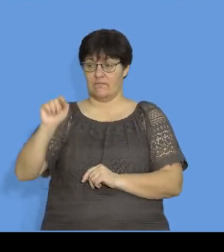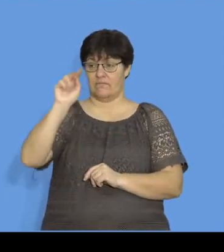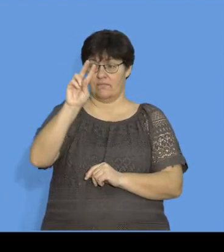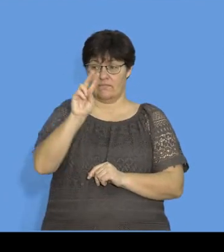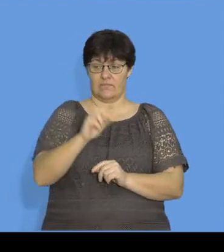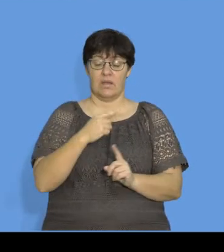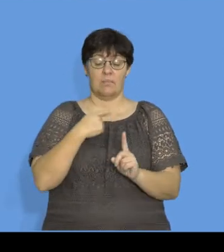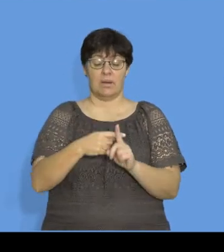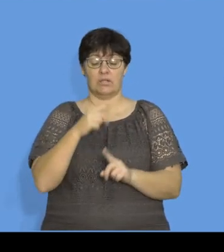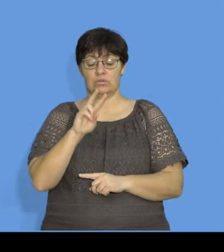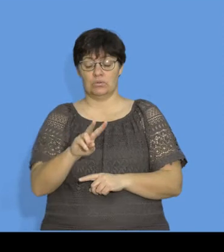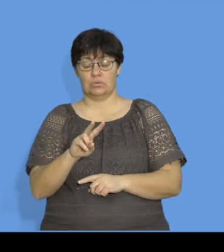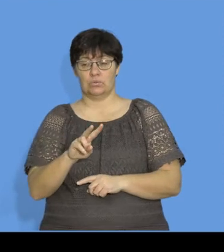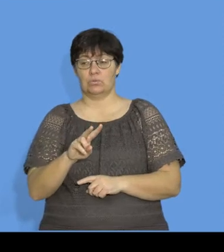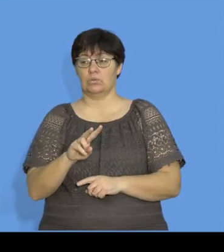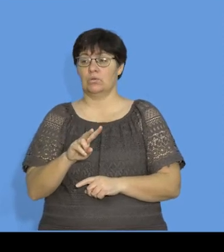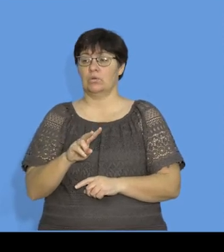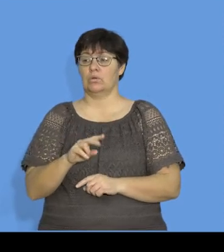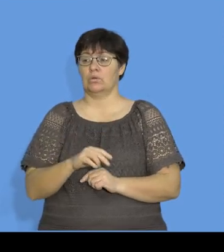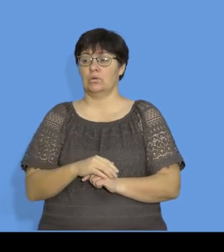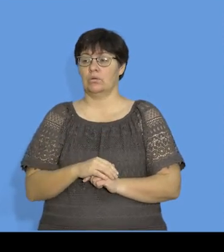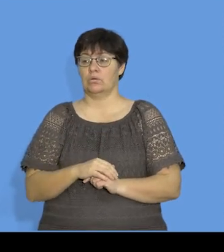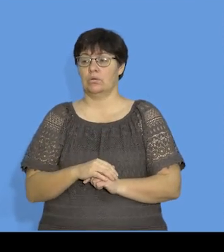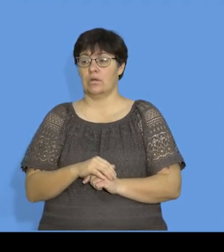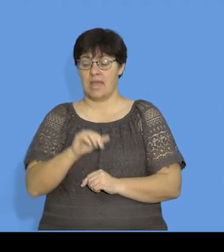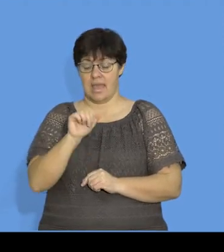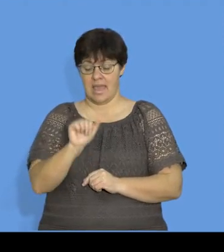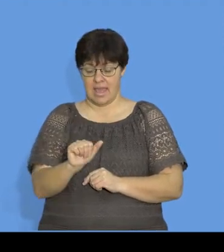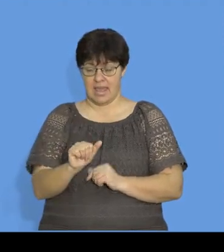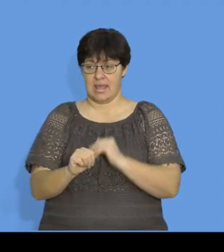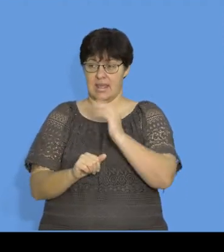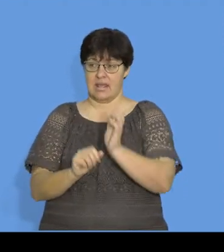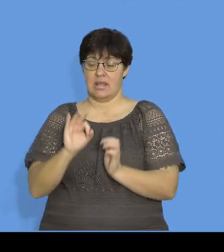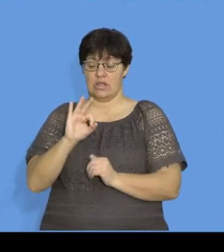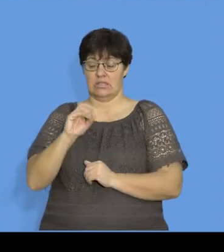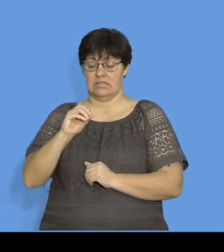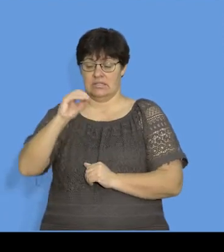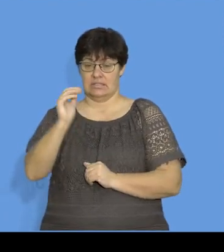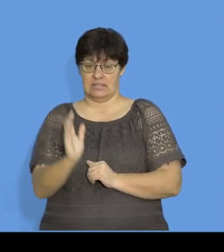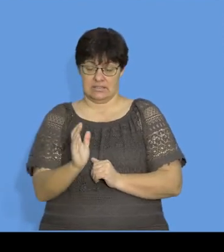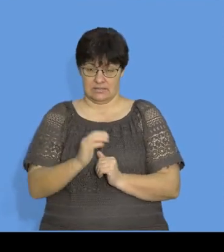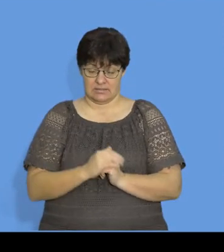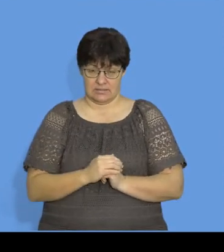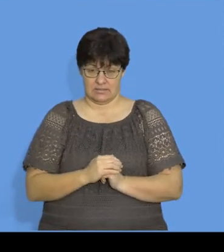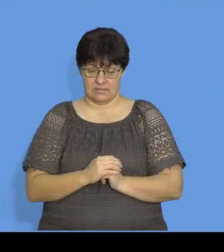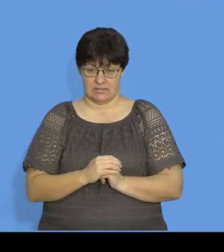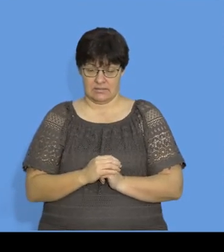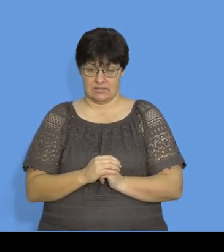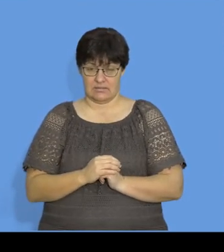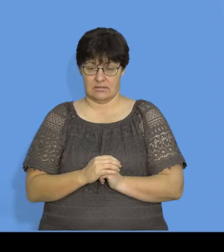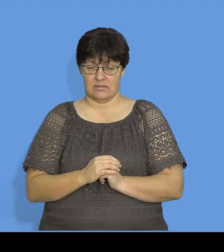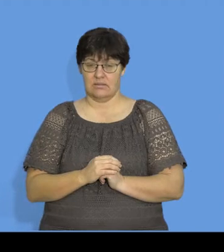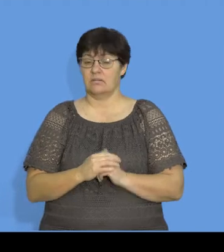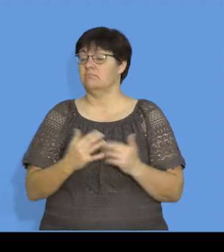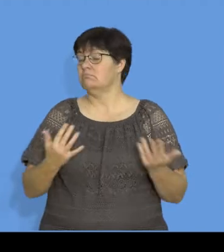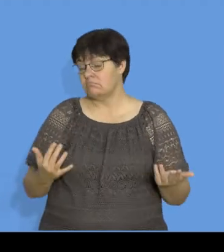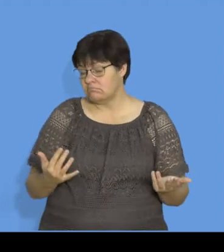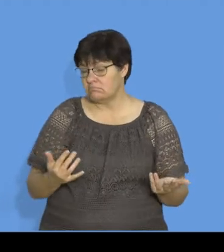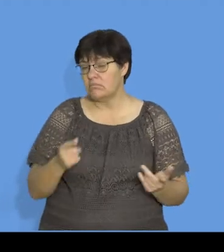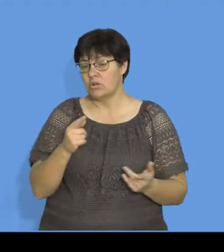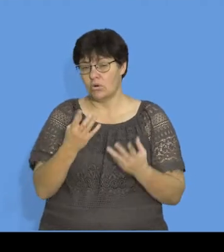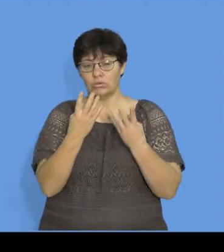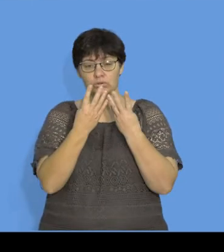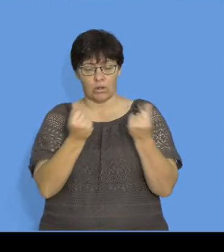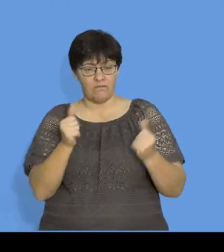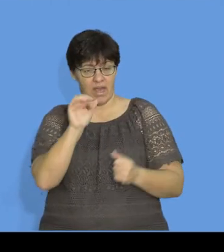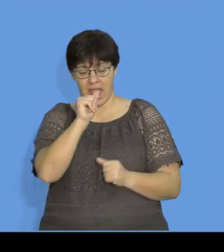plus 2 times A times 30. At this point, if you can